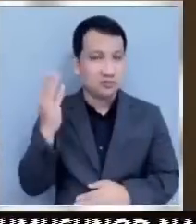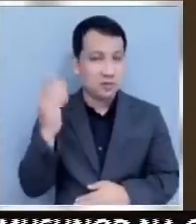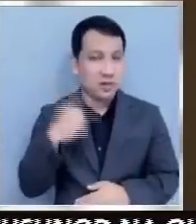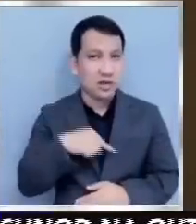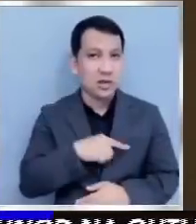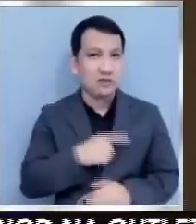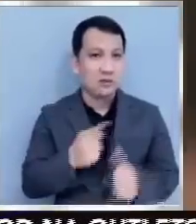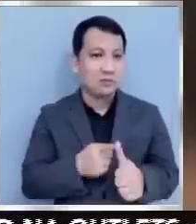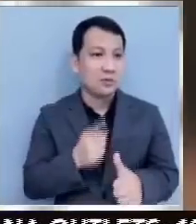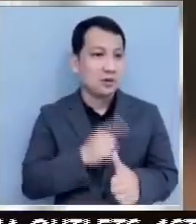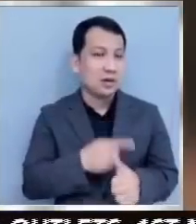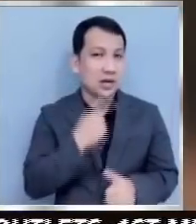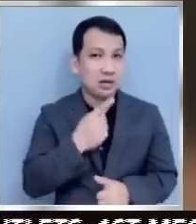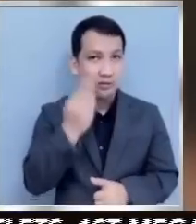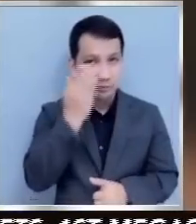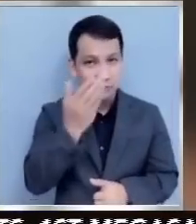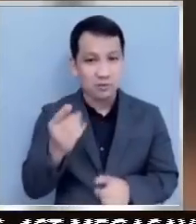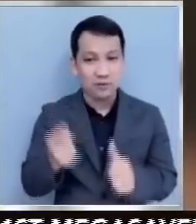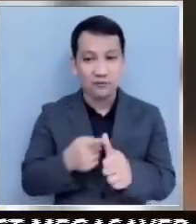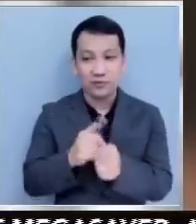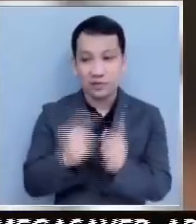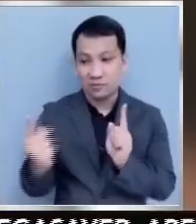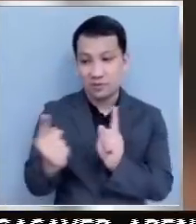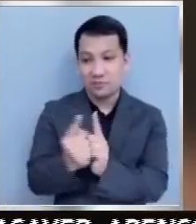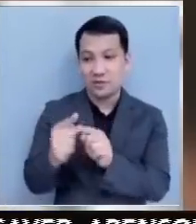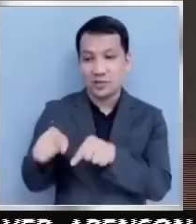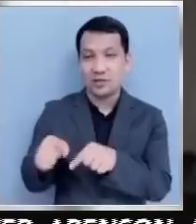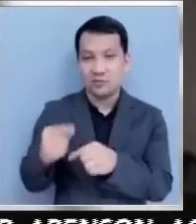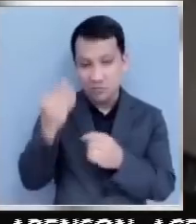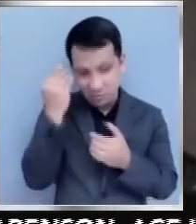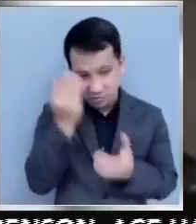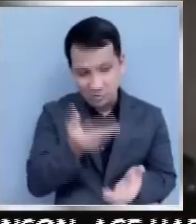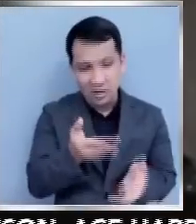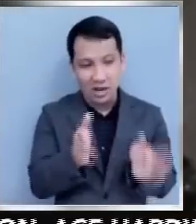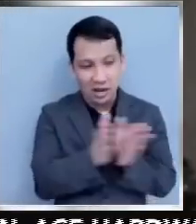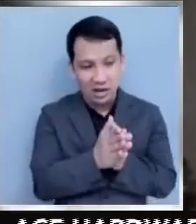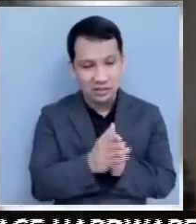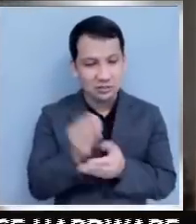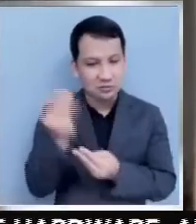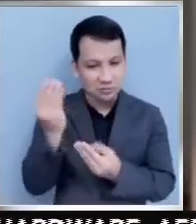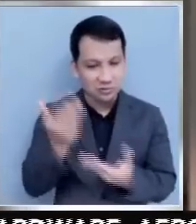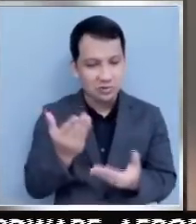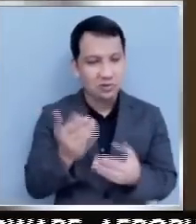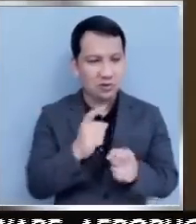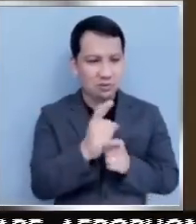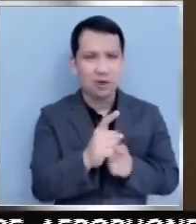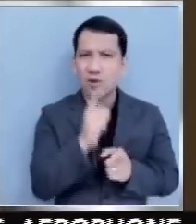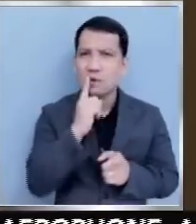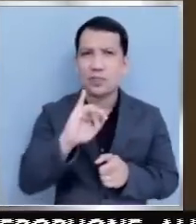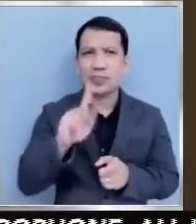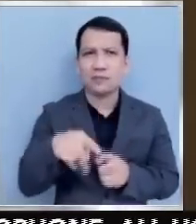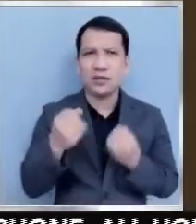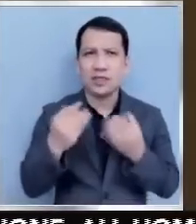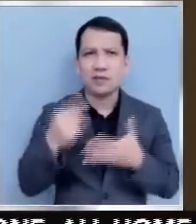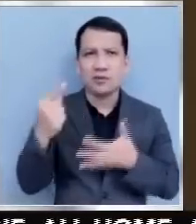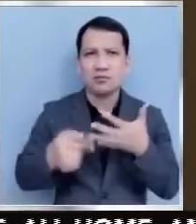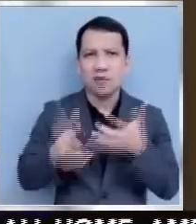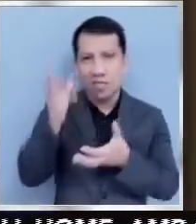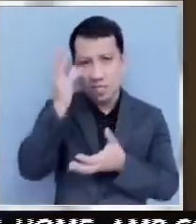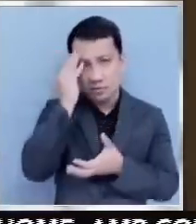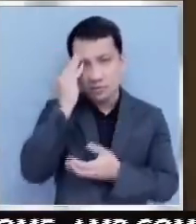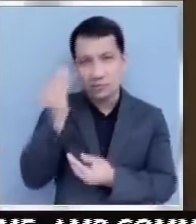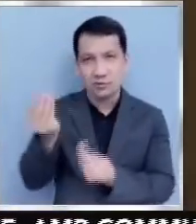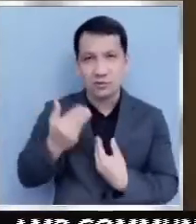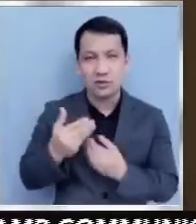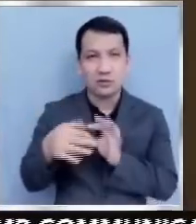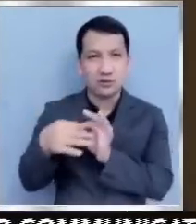to Catriona, and I was really able to get some advice from her, a lot of useful tips actually. And it was just so nice to be able to connect with her